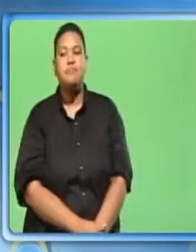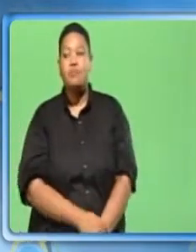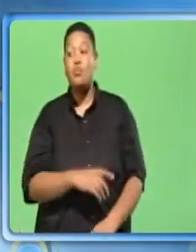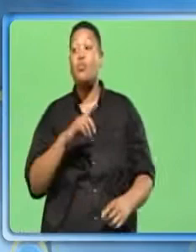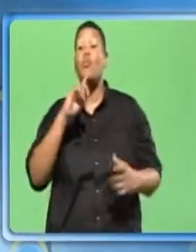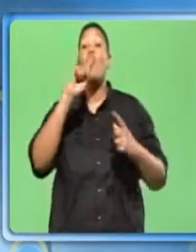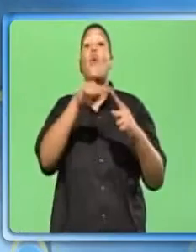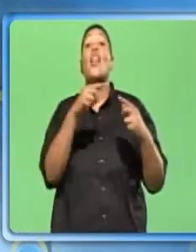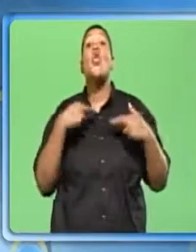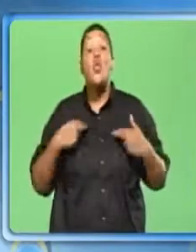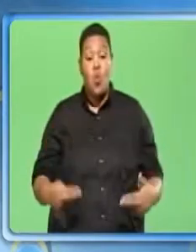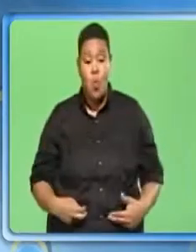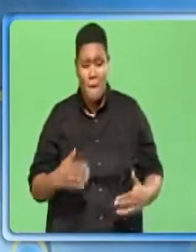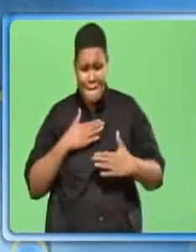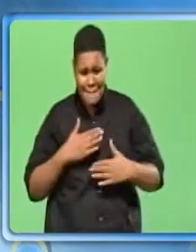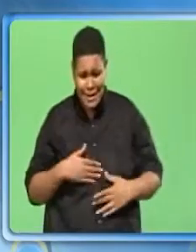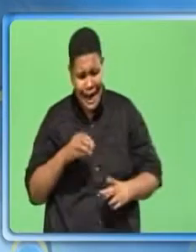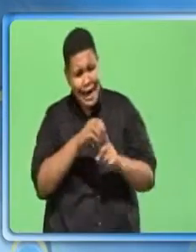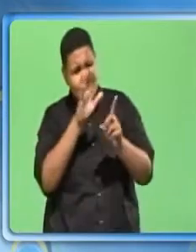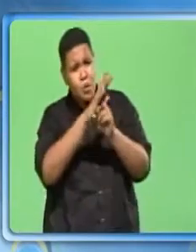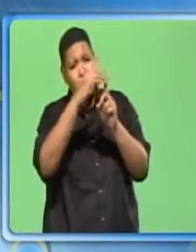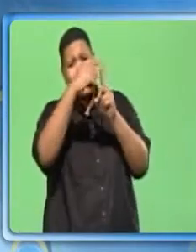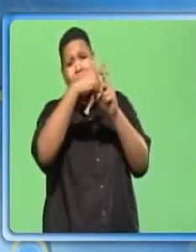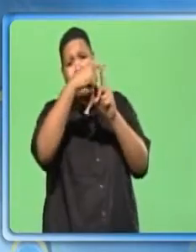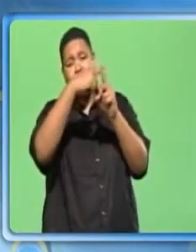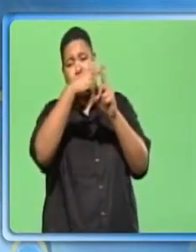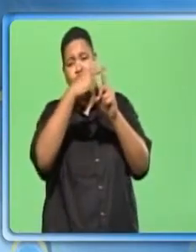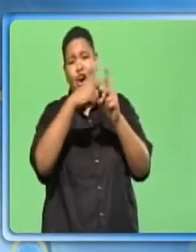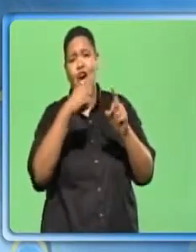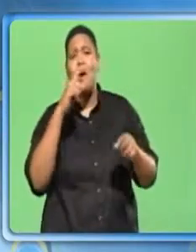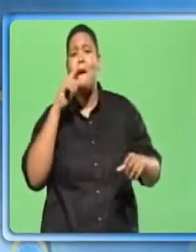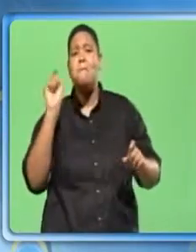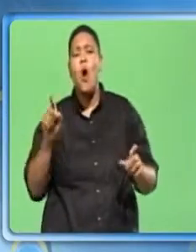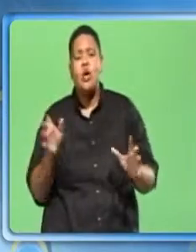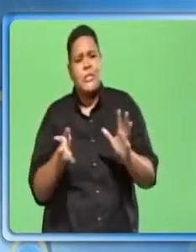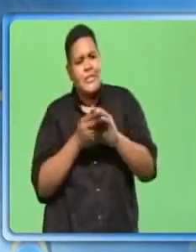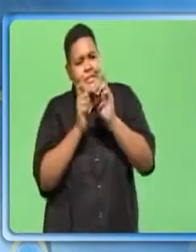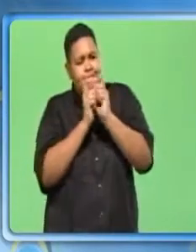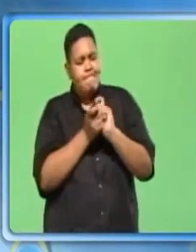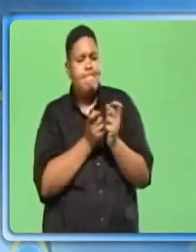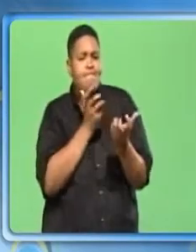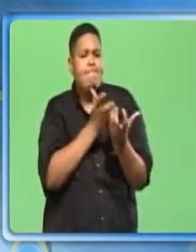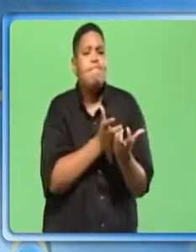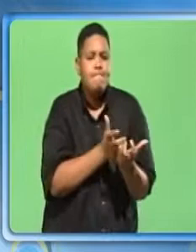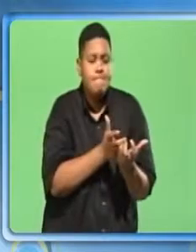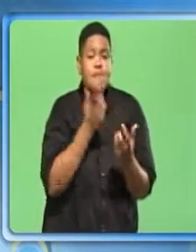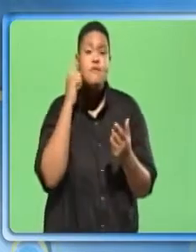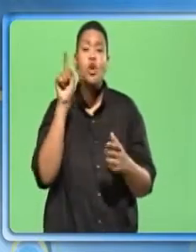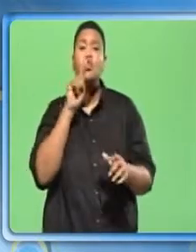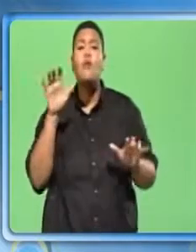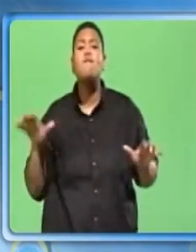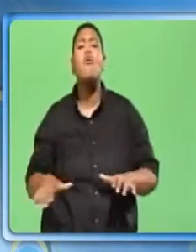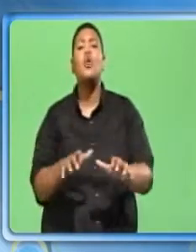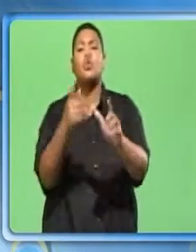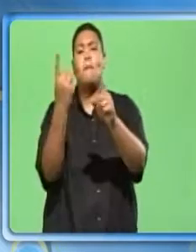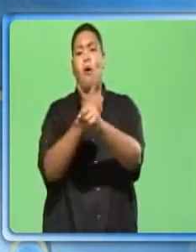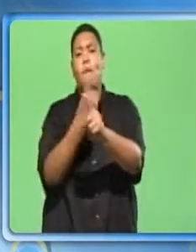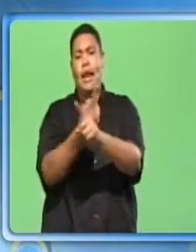Whenever the human body is exposed to certain temperatures, it must adapt in order for it to function